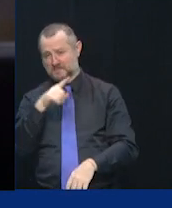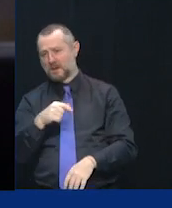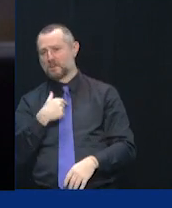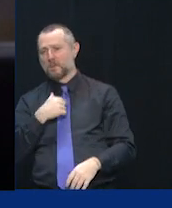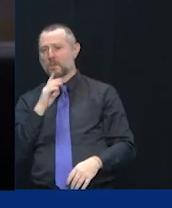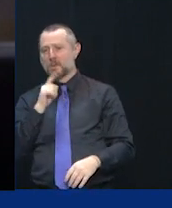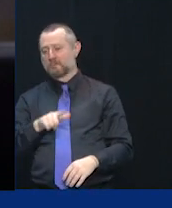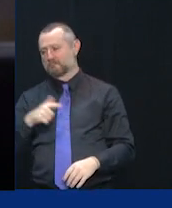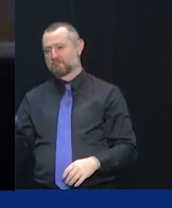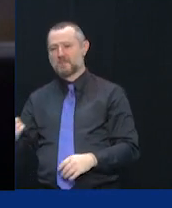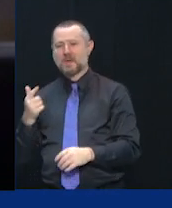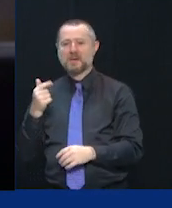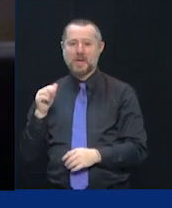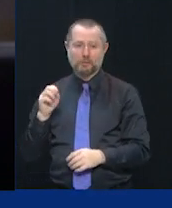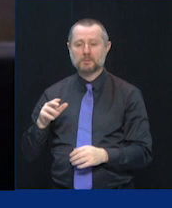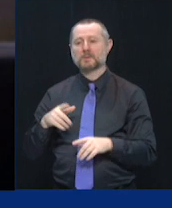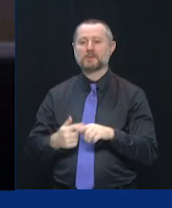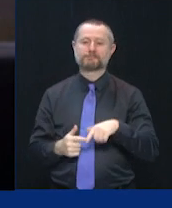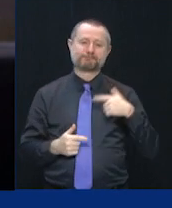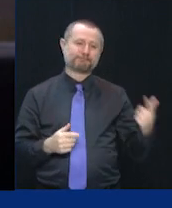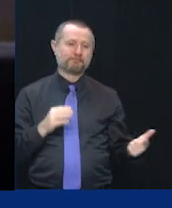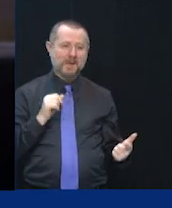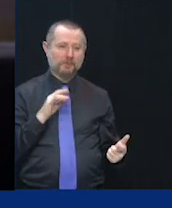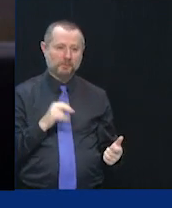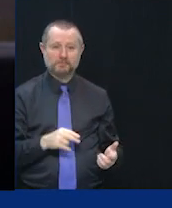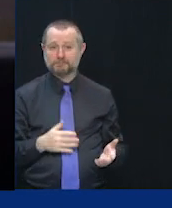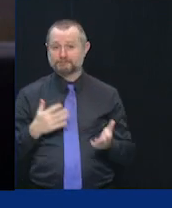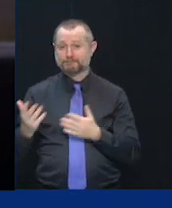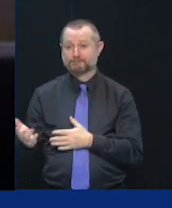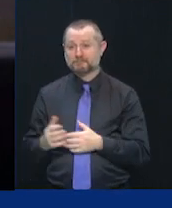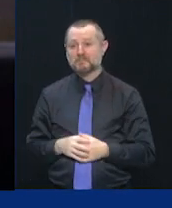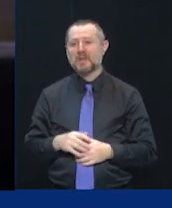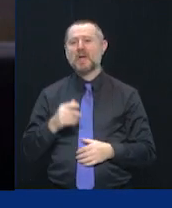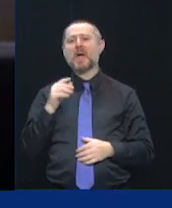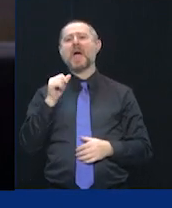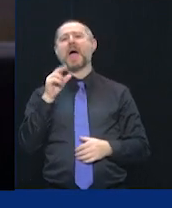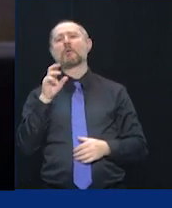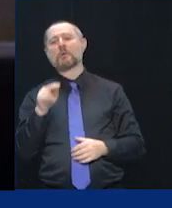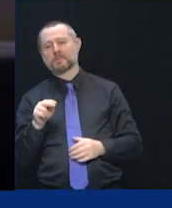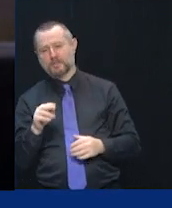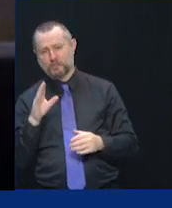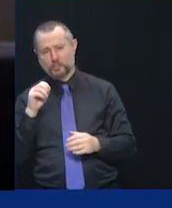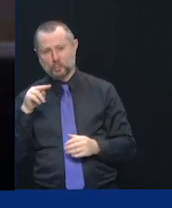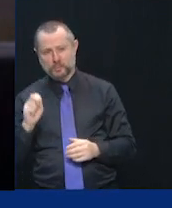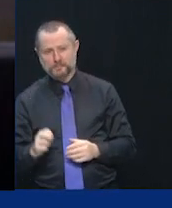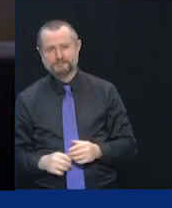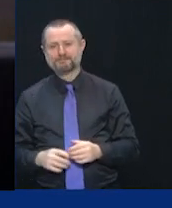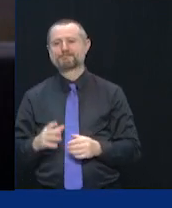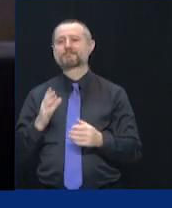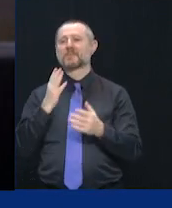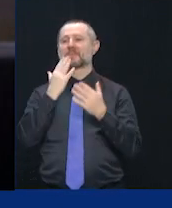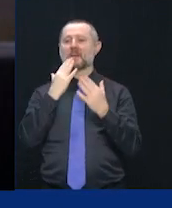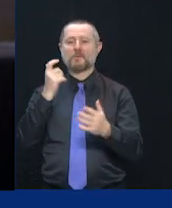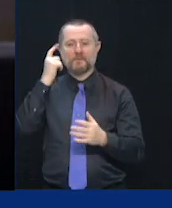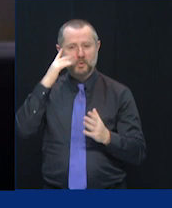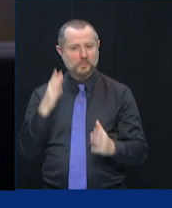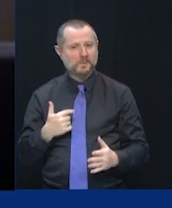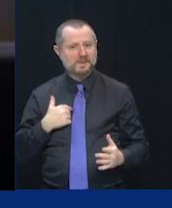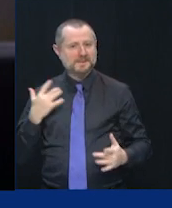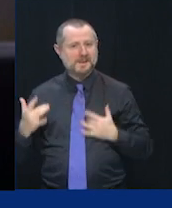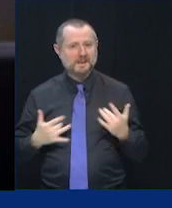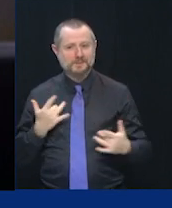and Mo to say a few words. Please, please. Thanks, Randy. Thanks, Governor. This is an exciting day in the